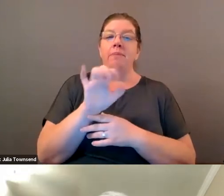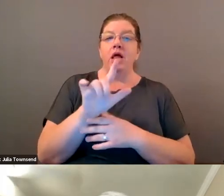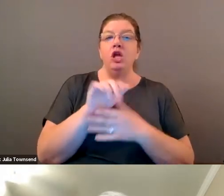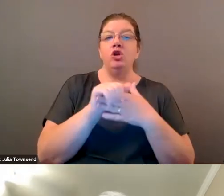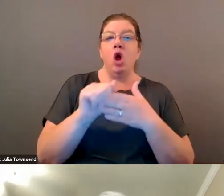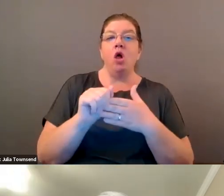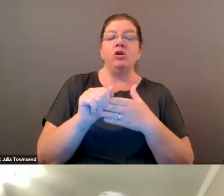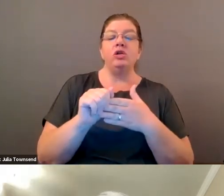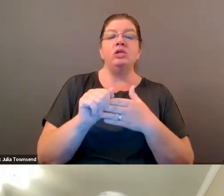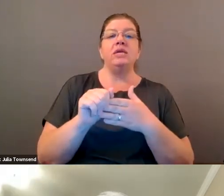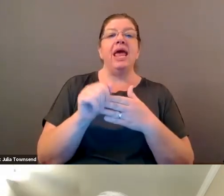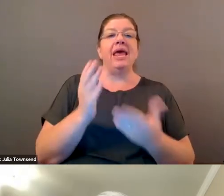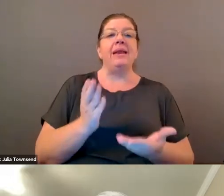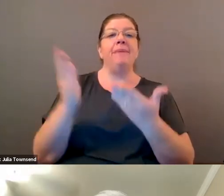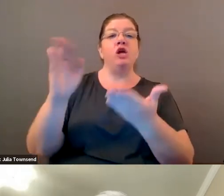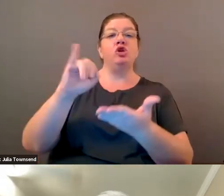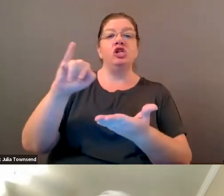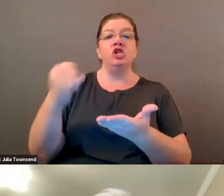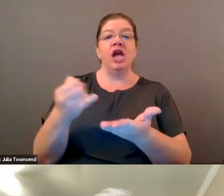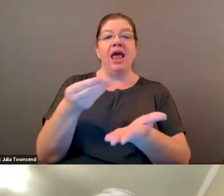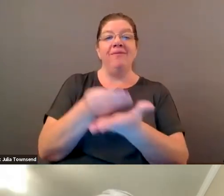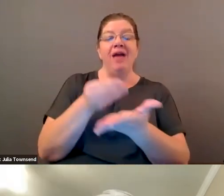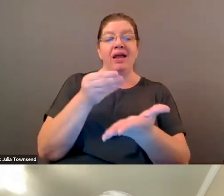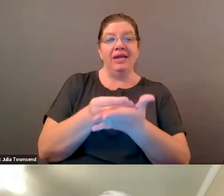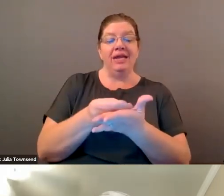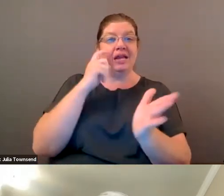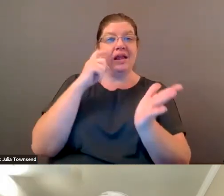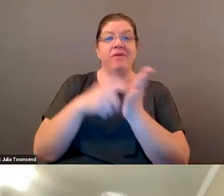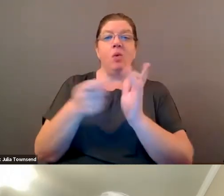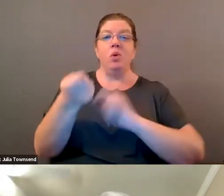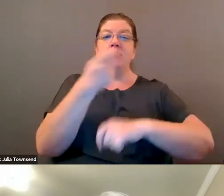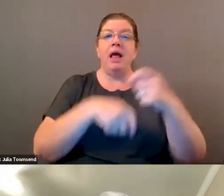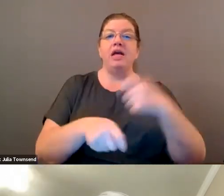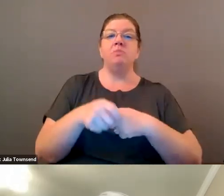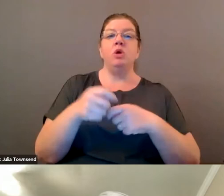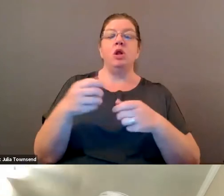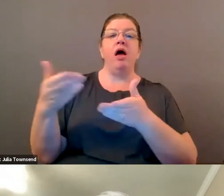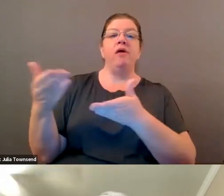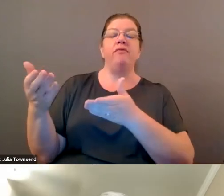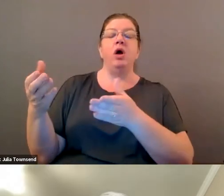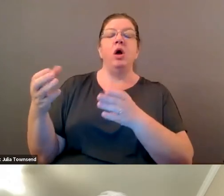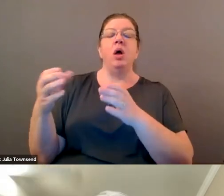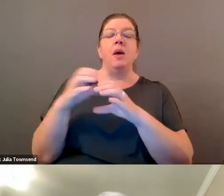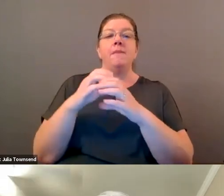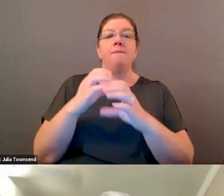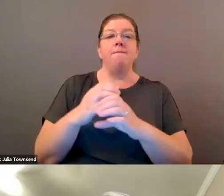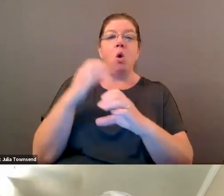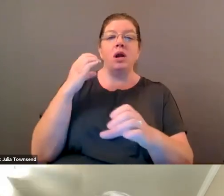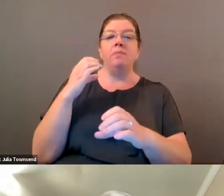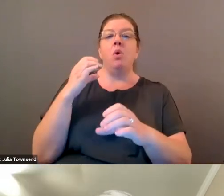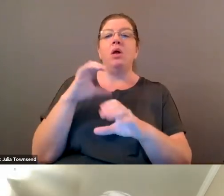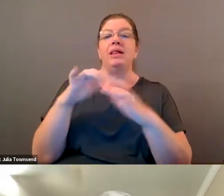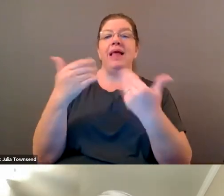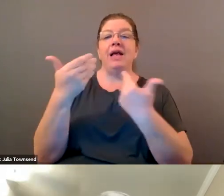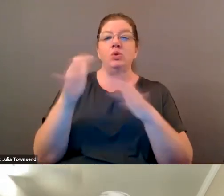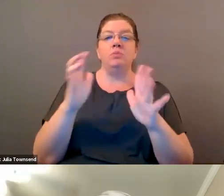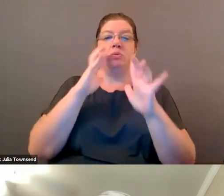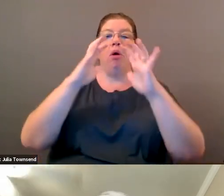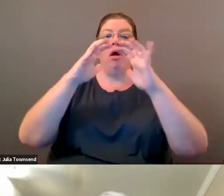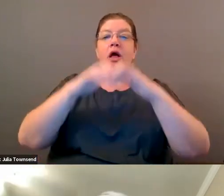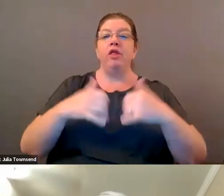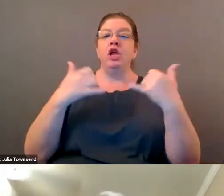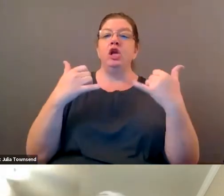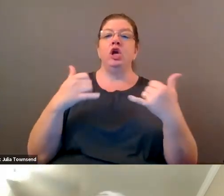J funding that was originally identified for the replacement of portable classrooms at Adelante to demolish the existing Parma